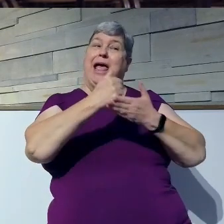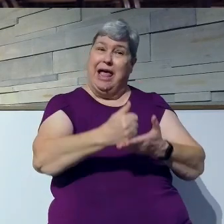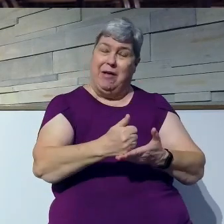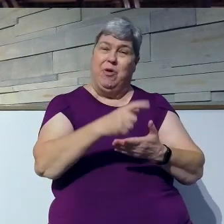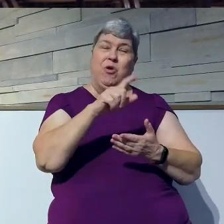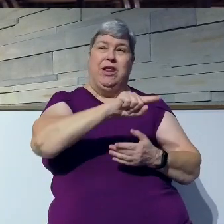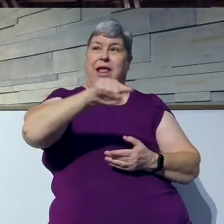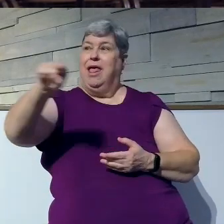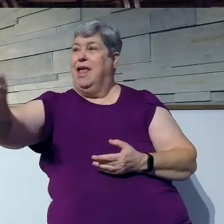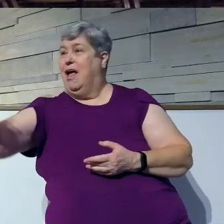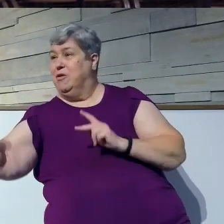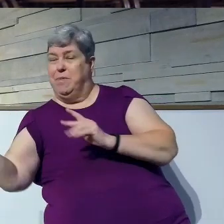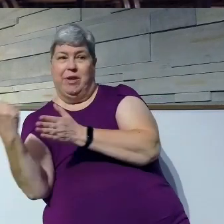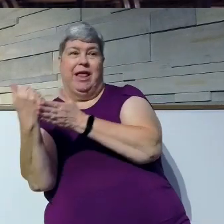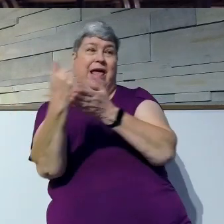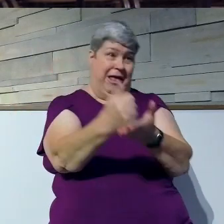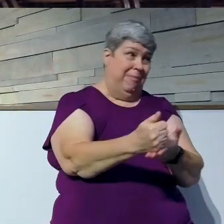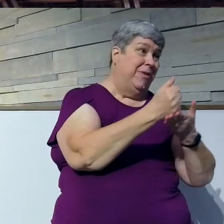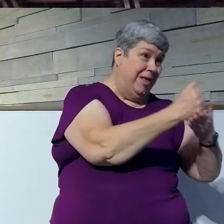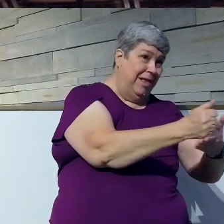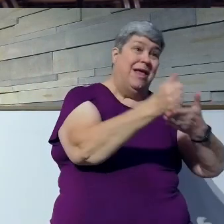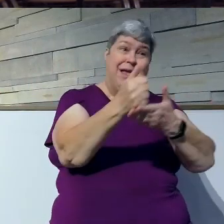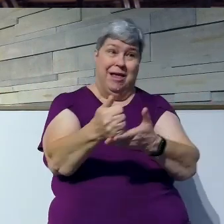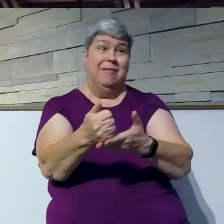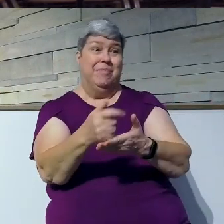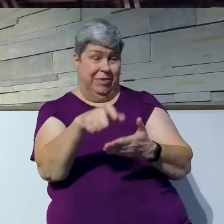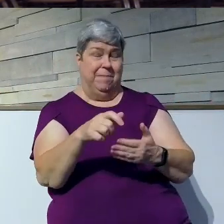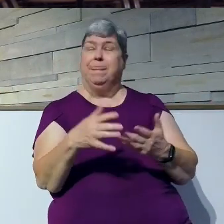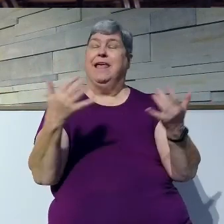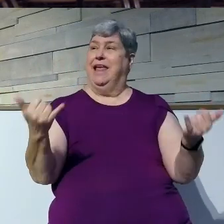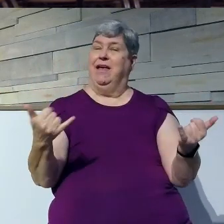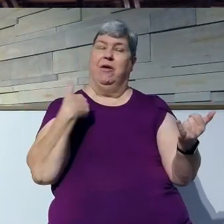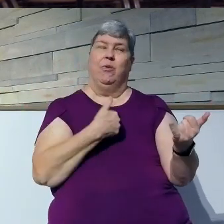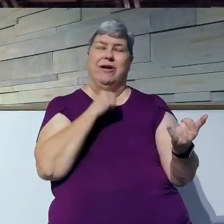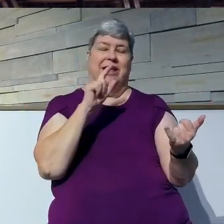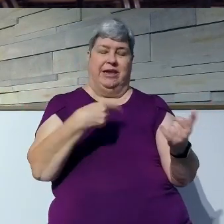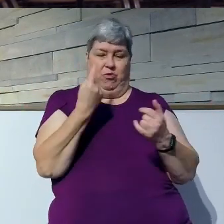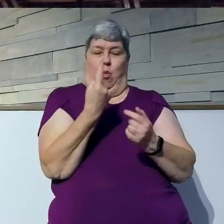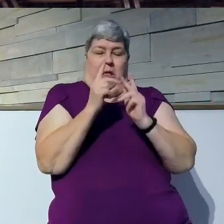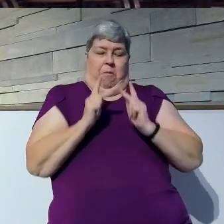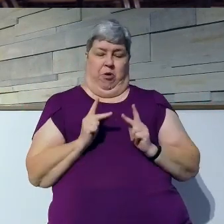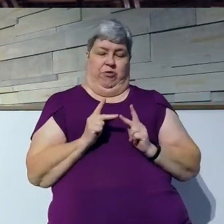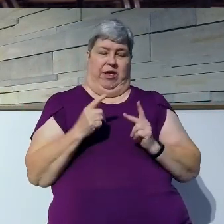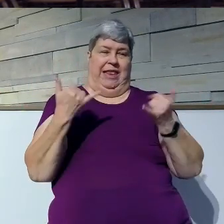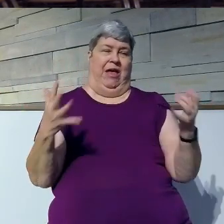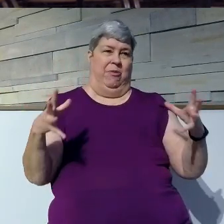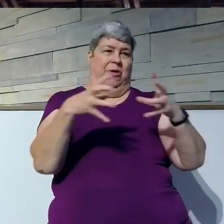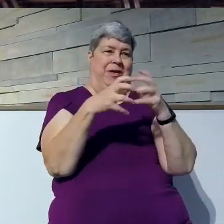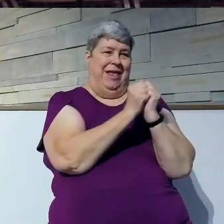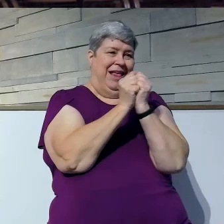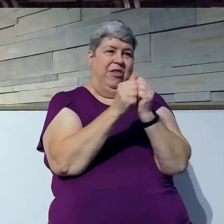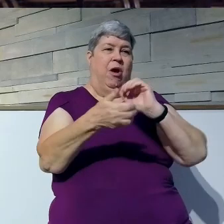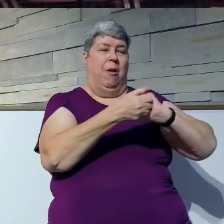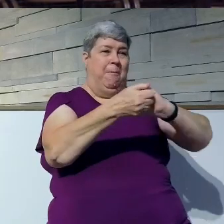and everybody else's help at Second Baptist Church. And so now we've gone beyond the individual and we've come together as